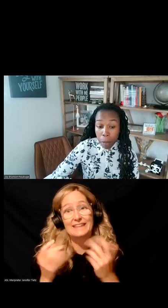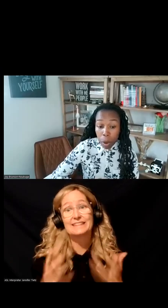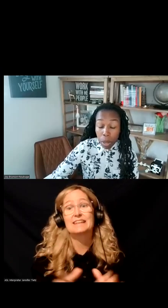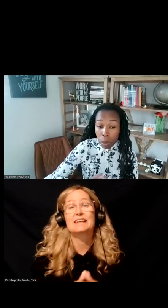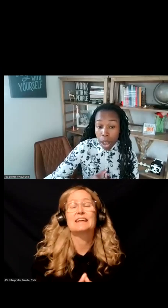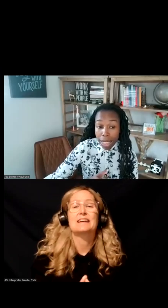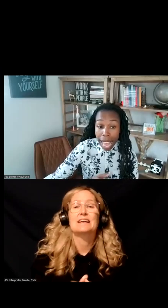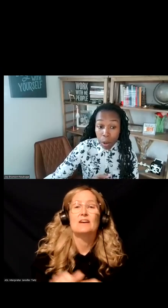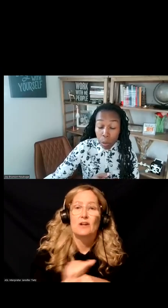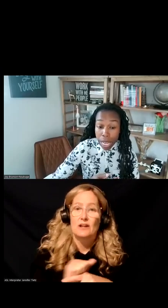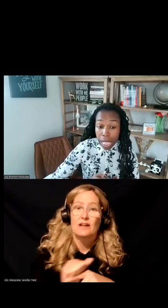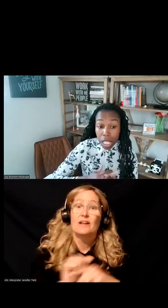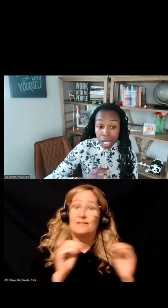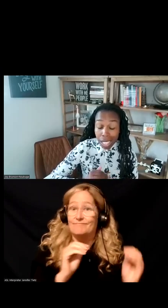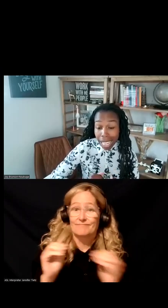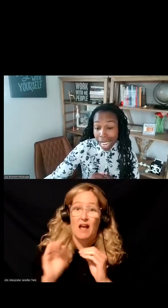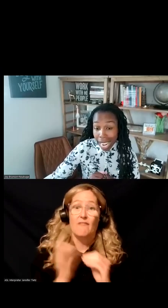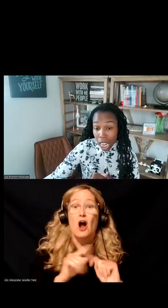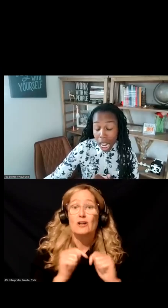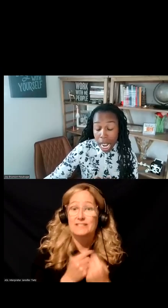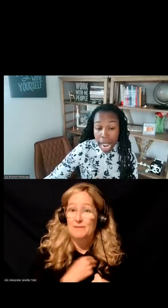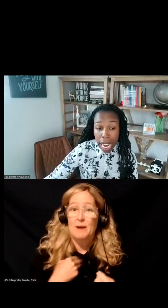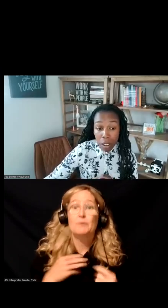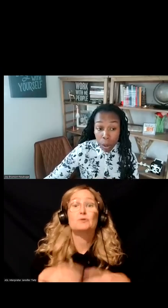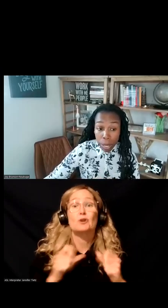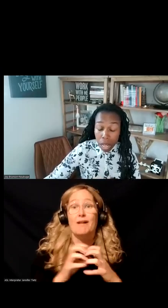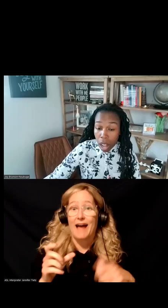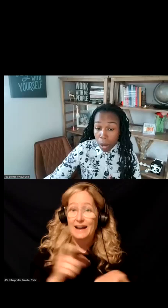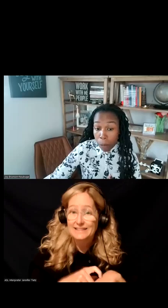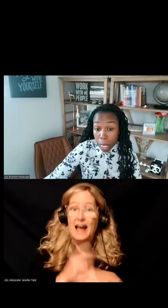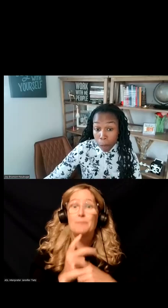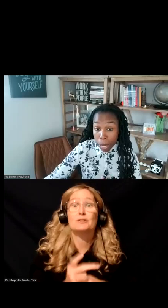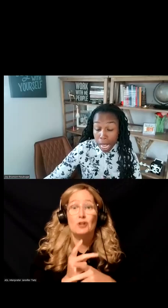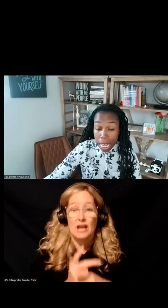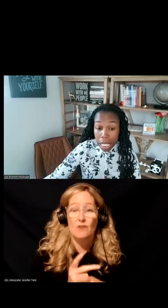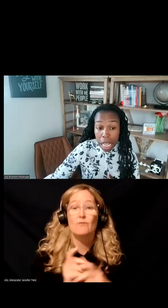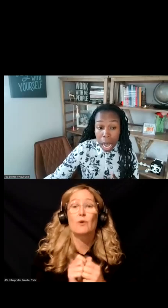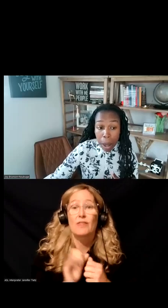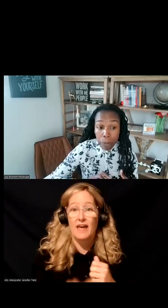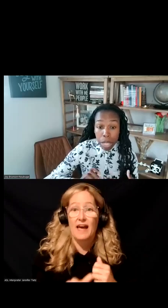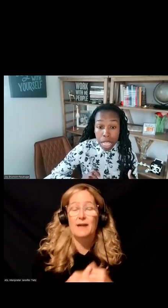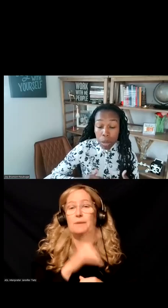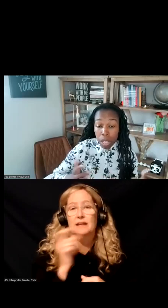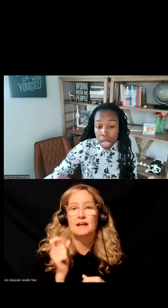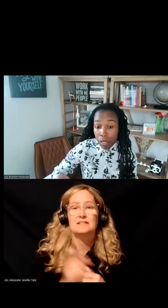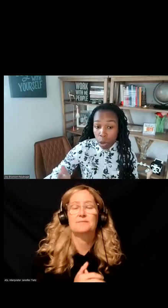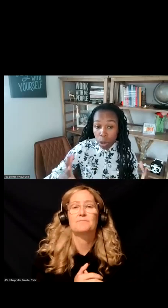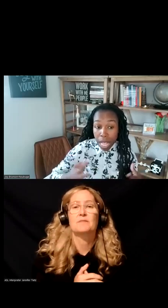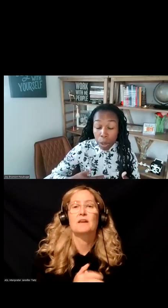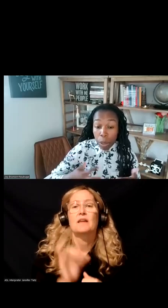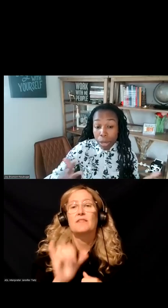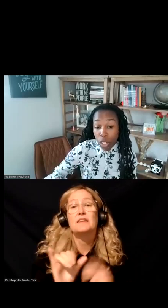members was one that we took a lot of care and focus on because these were